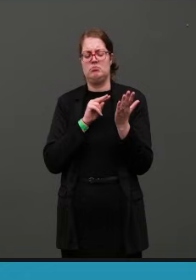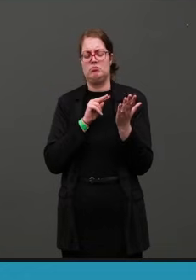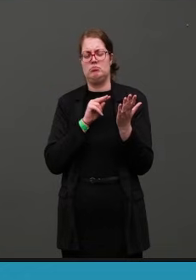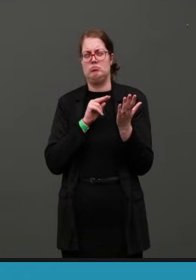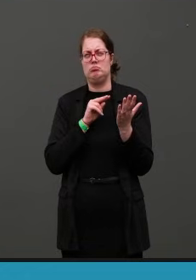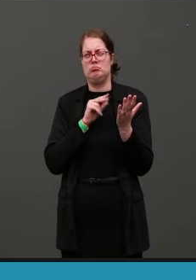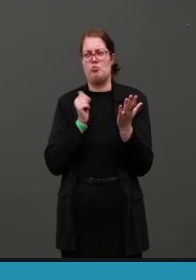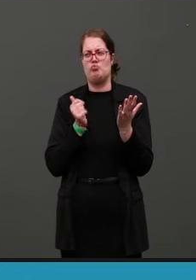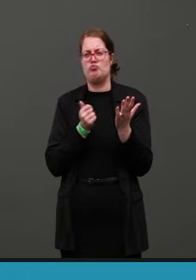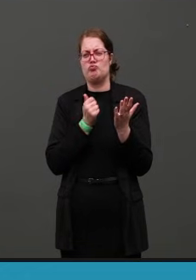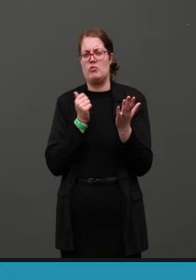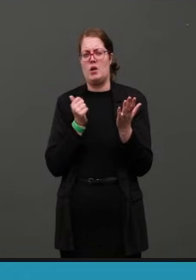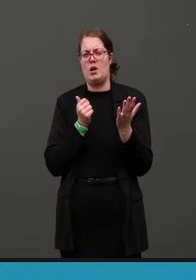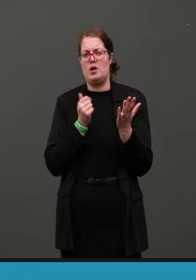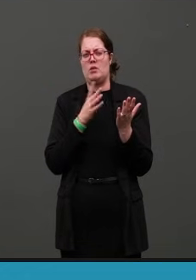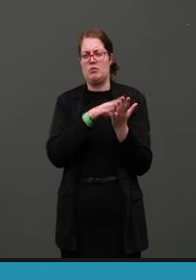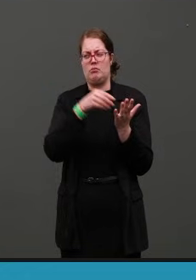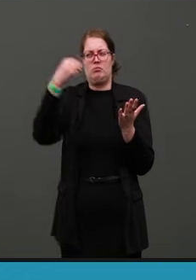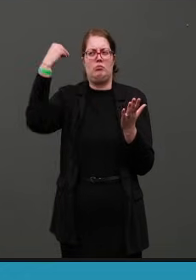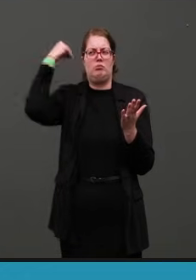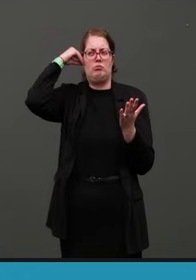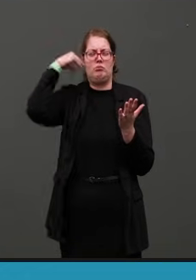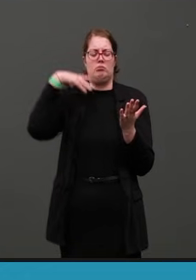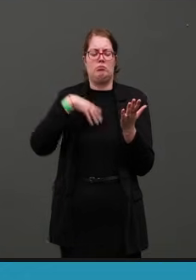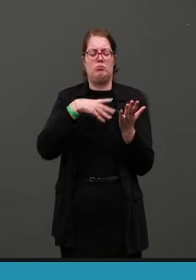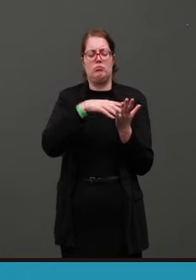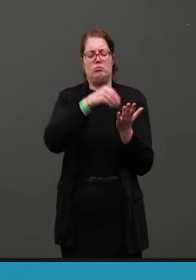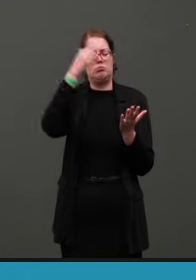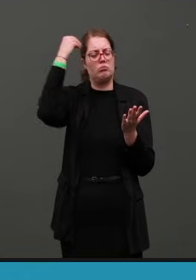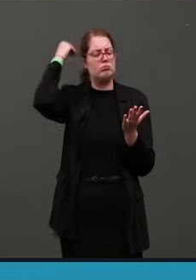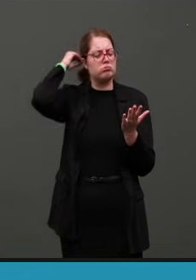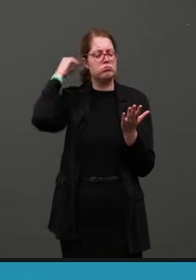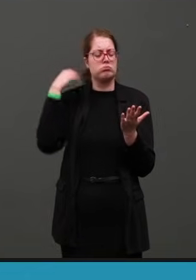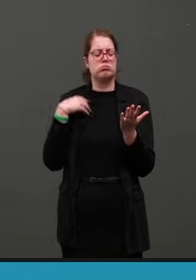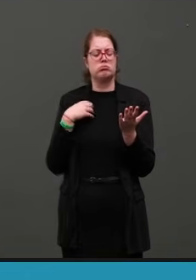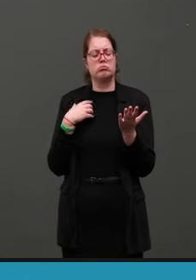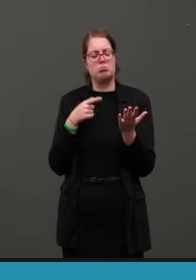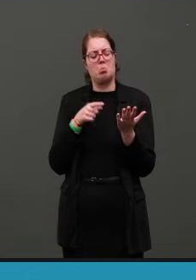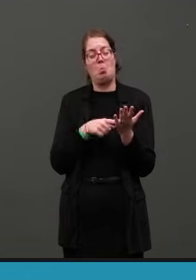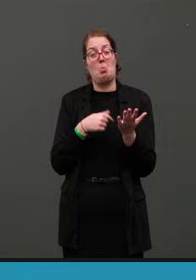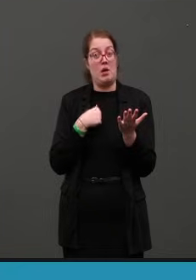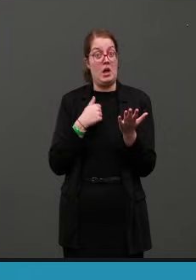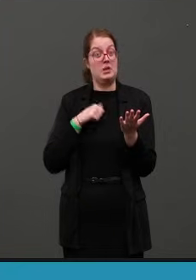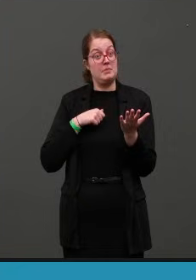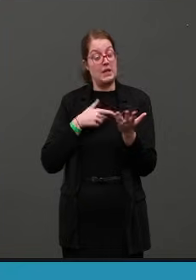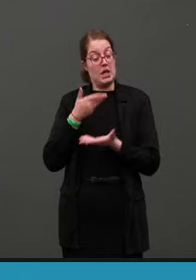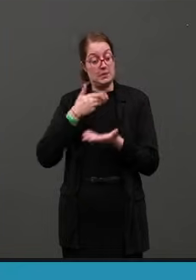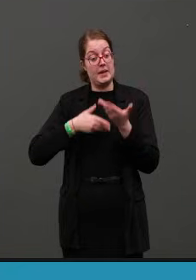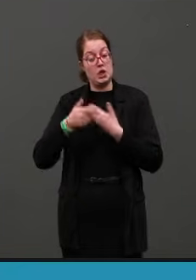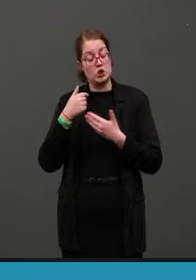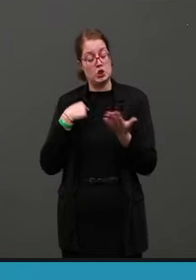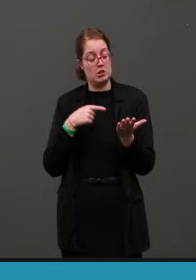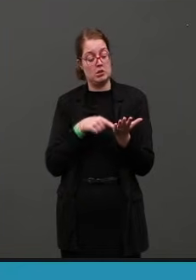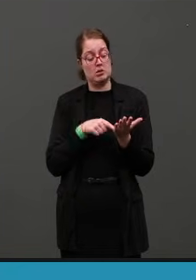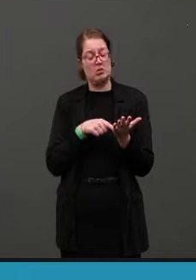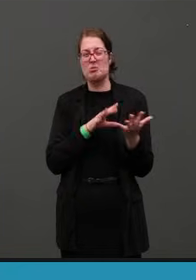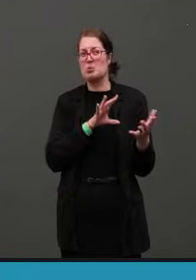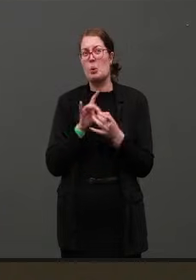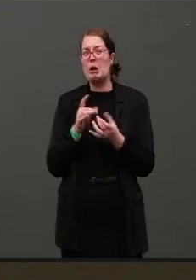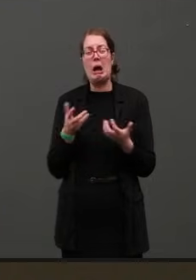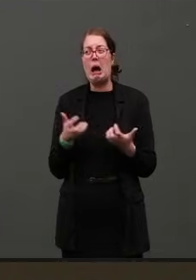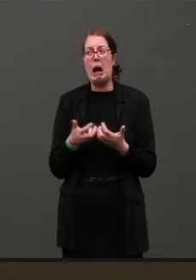file it away for later. And before all's said and done, they will expect an explanation of how it connects to the story you're telling